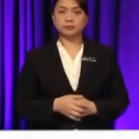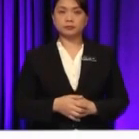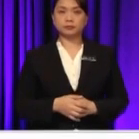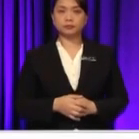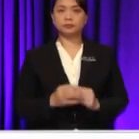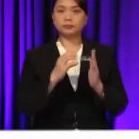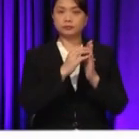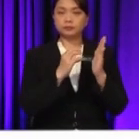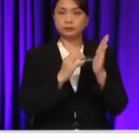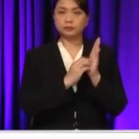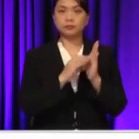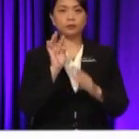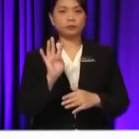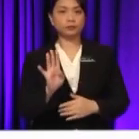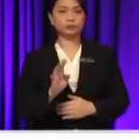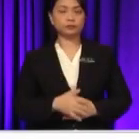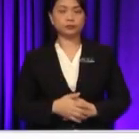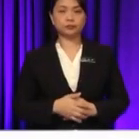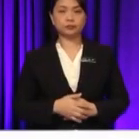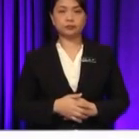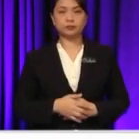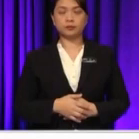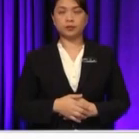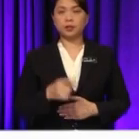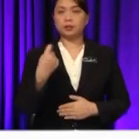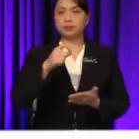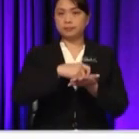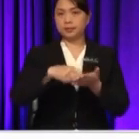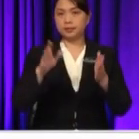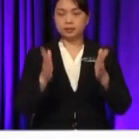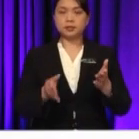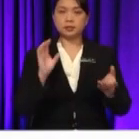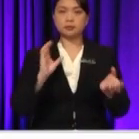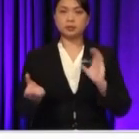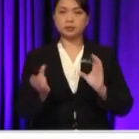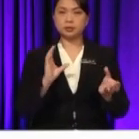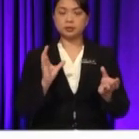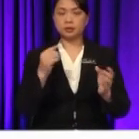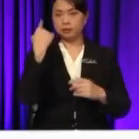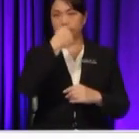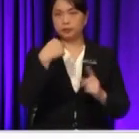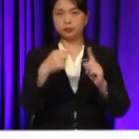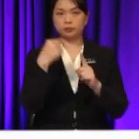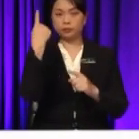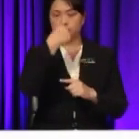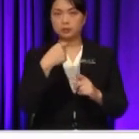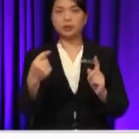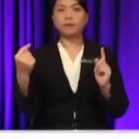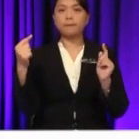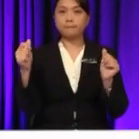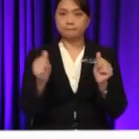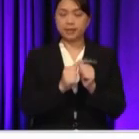to tell you that for paragraph 4, the writer actually compare face-to-face conversation with texting.